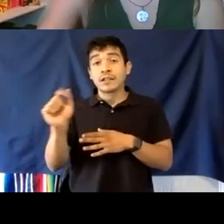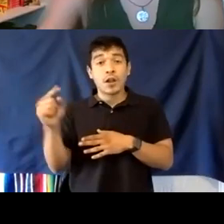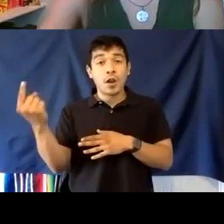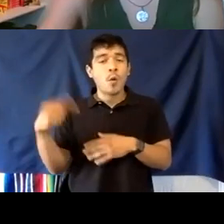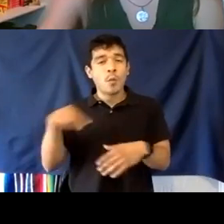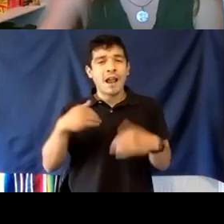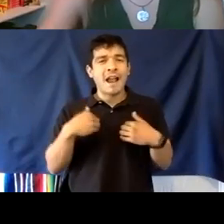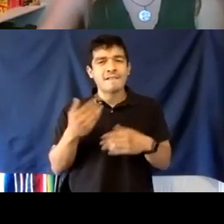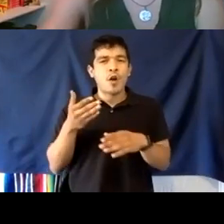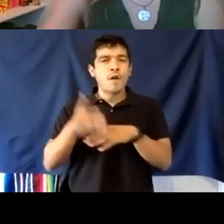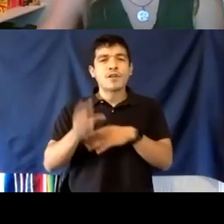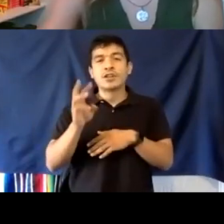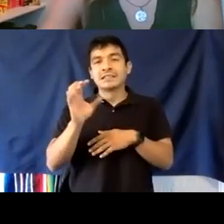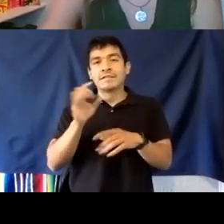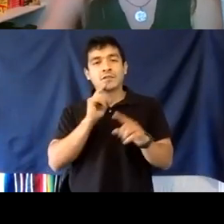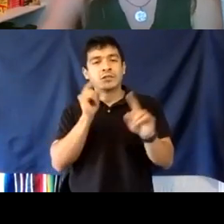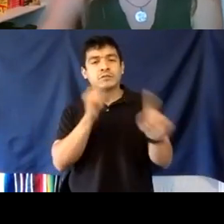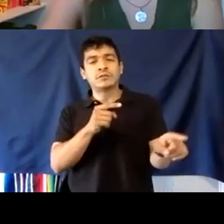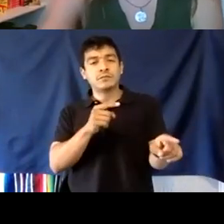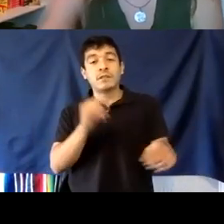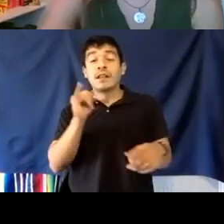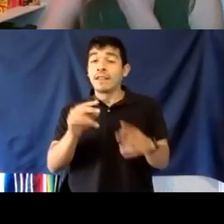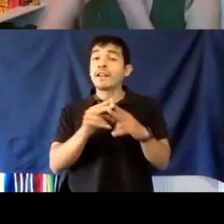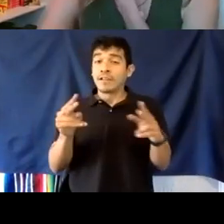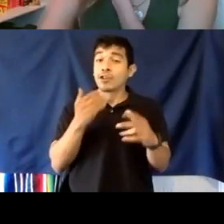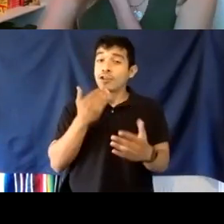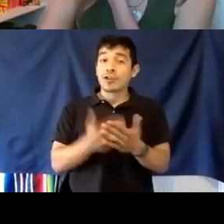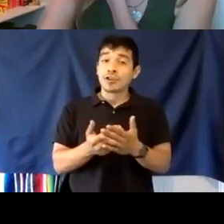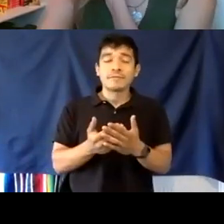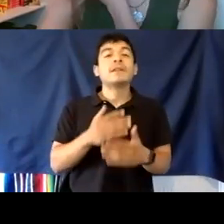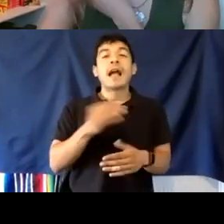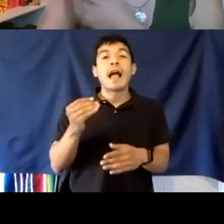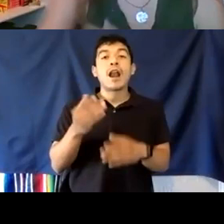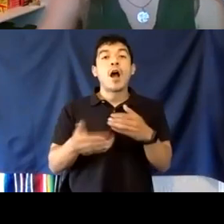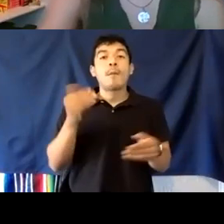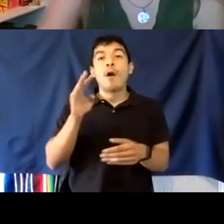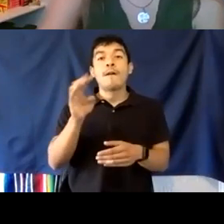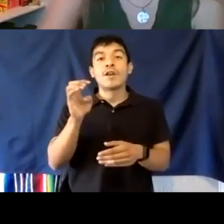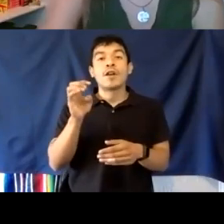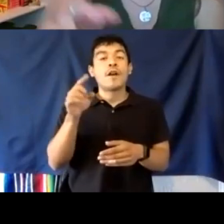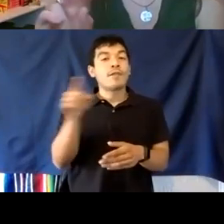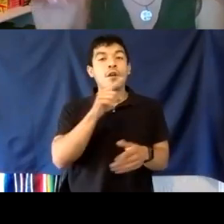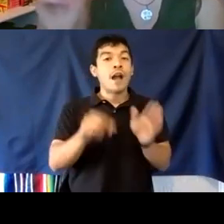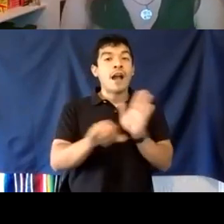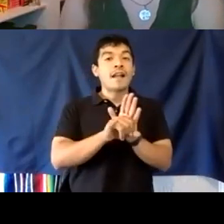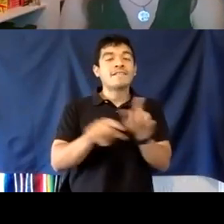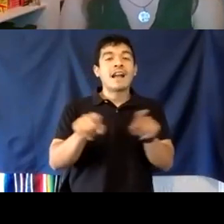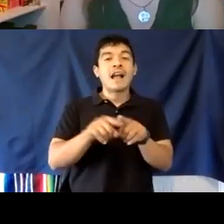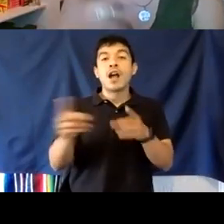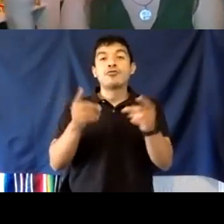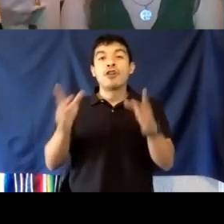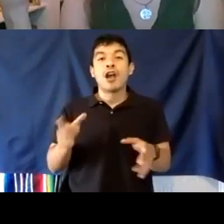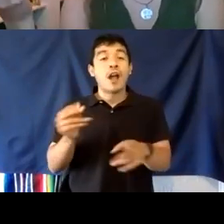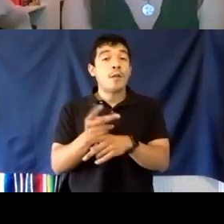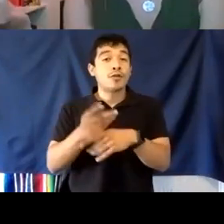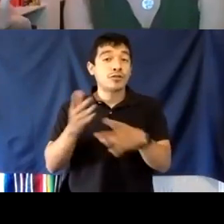a little more than 600 respondents, which is quite robust. And almost 400 of those identify primarily as directors and producers,